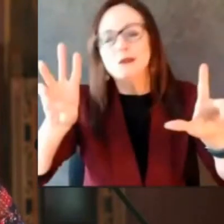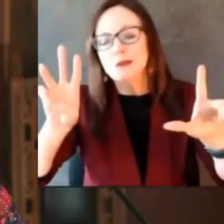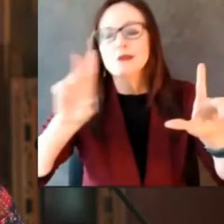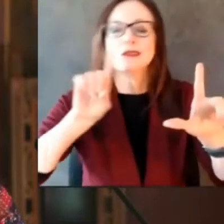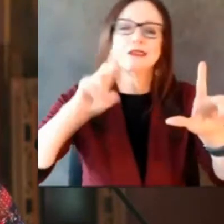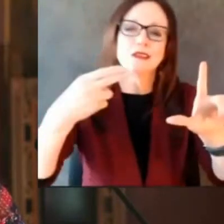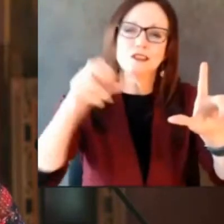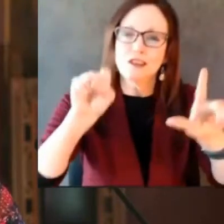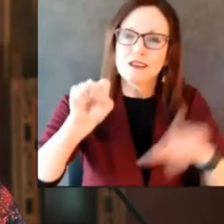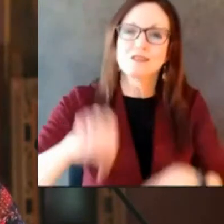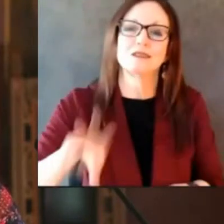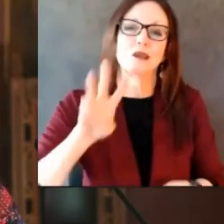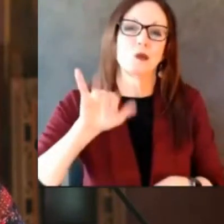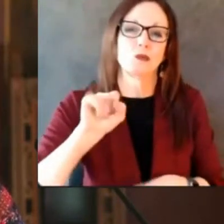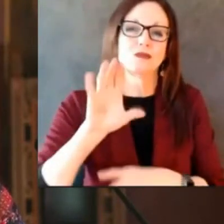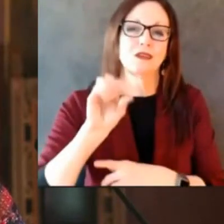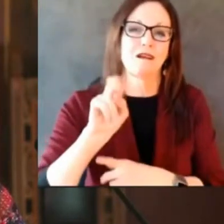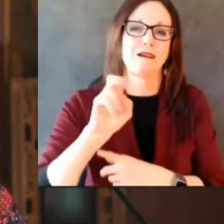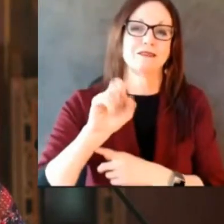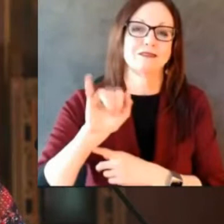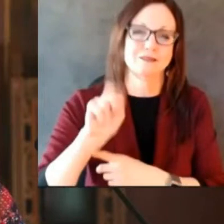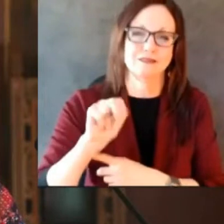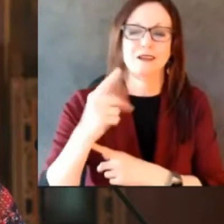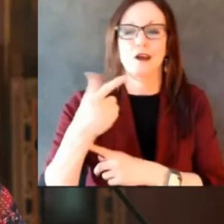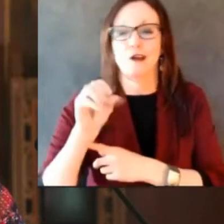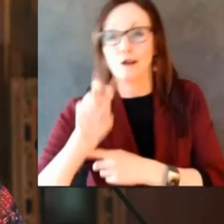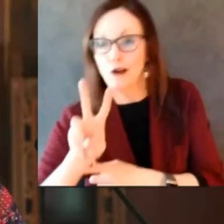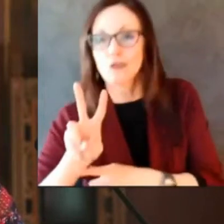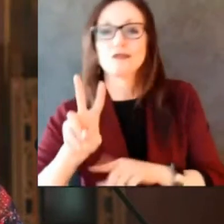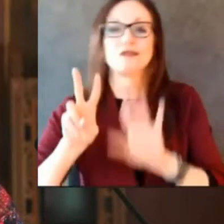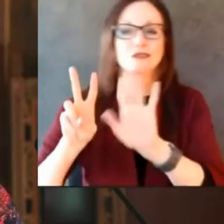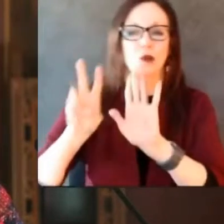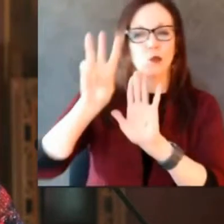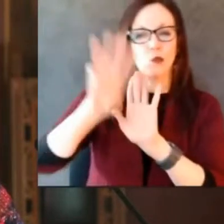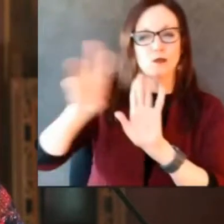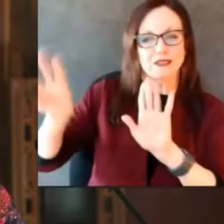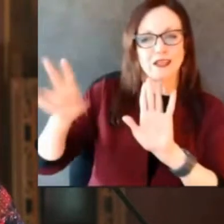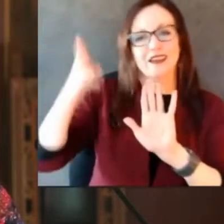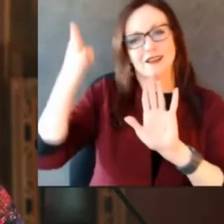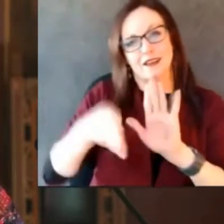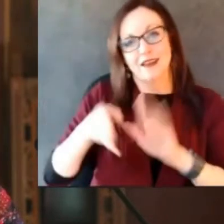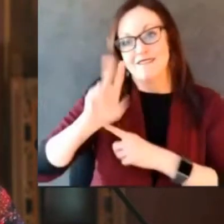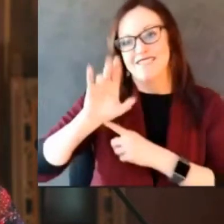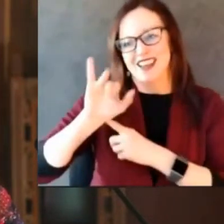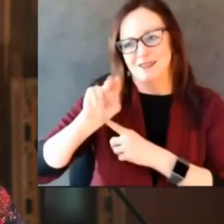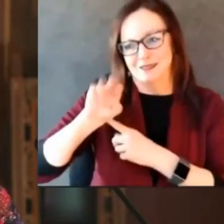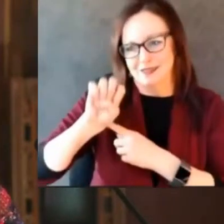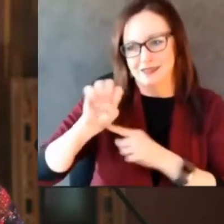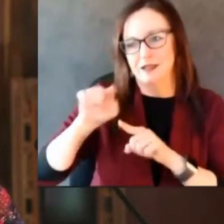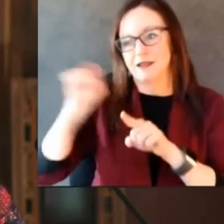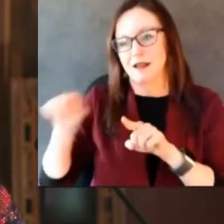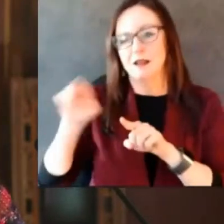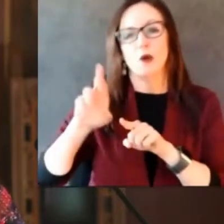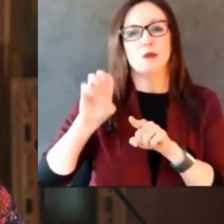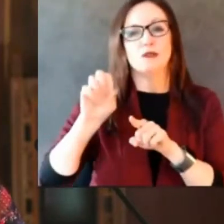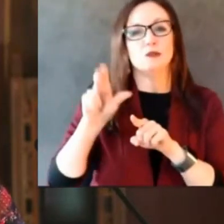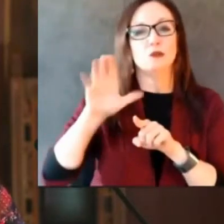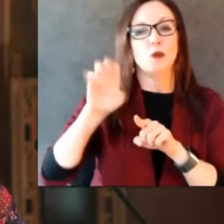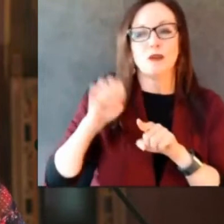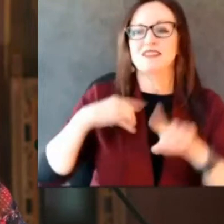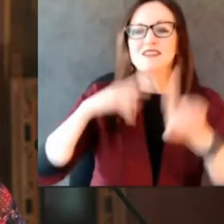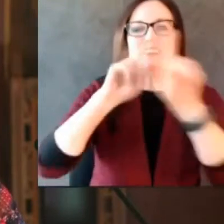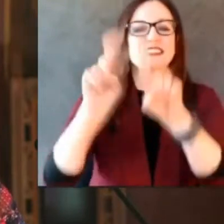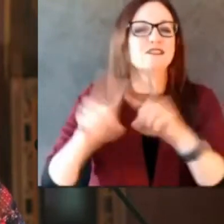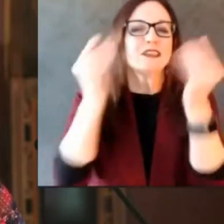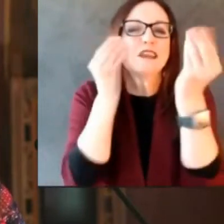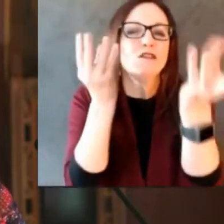Pfizer vaccine before you enter your zip code. Our vaccine hotline can also help you find an